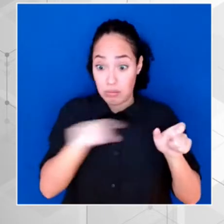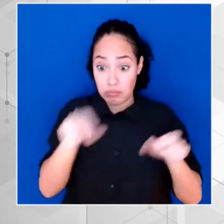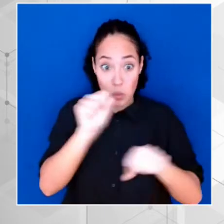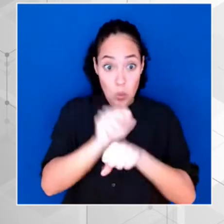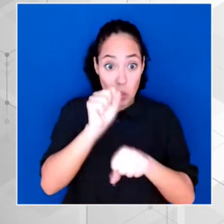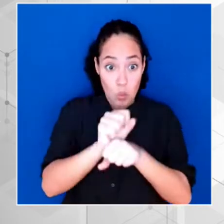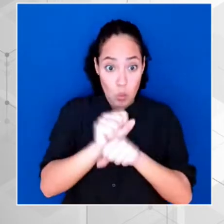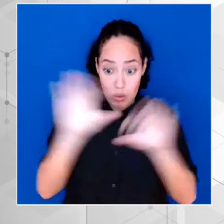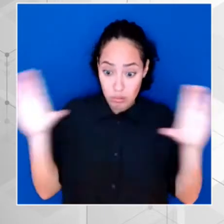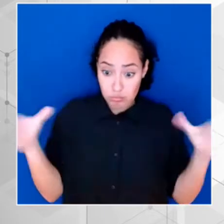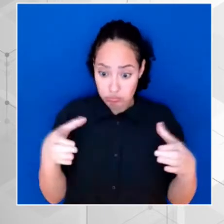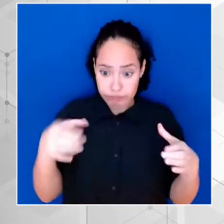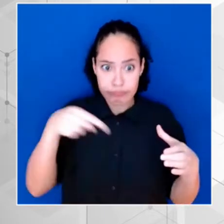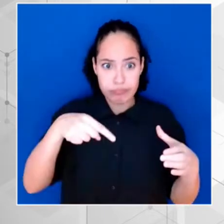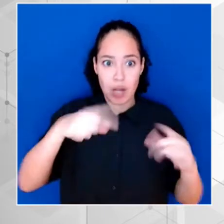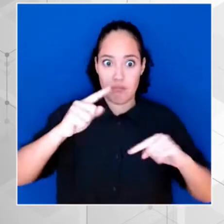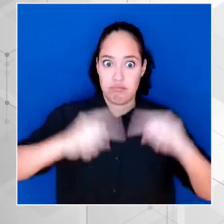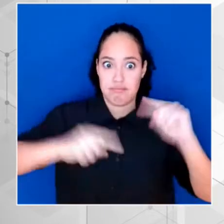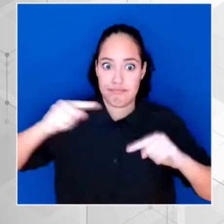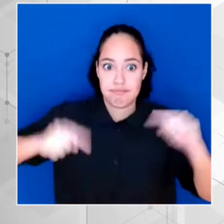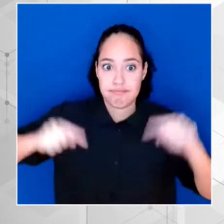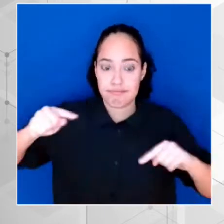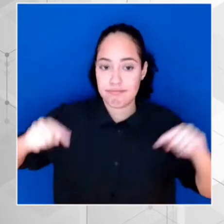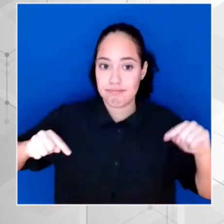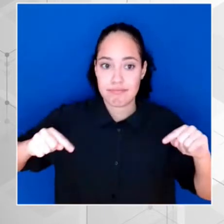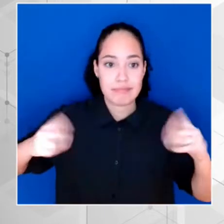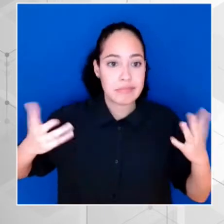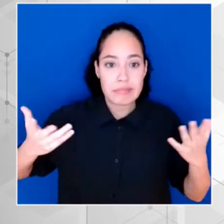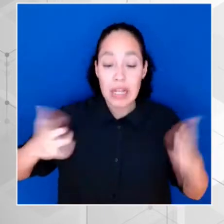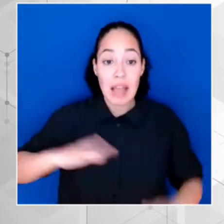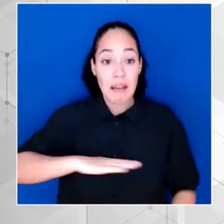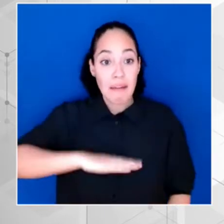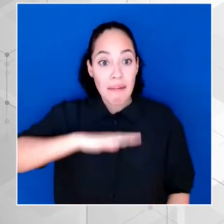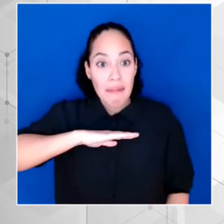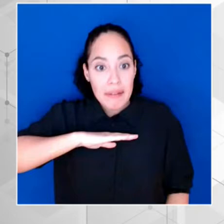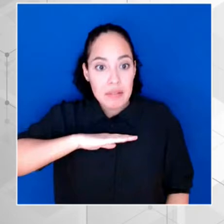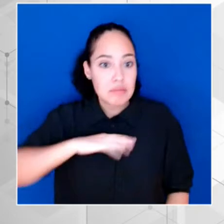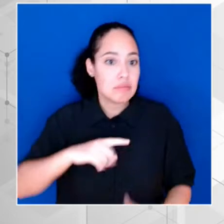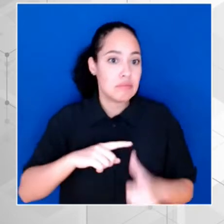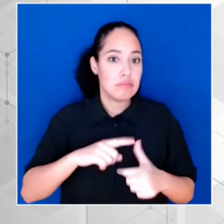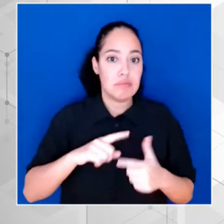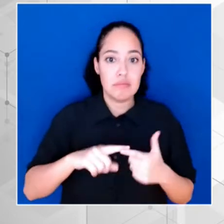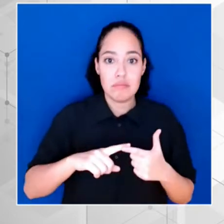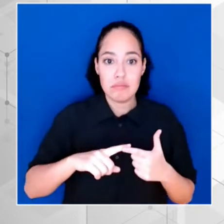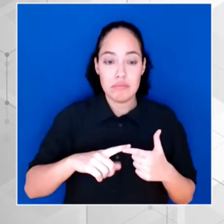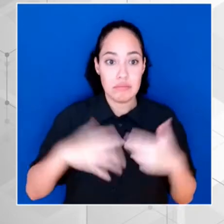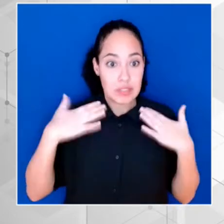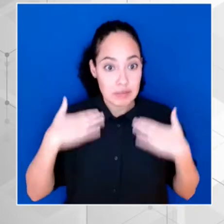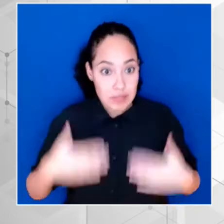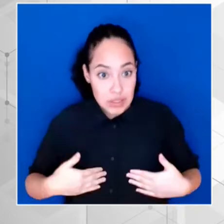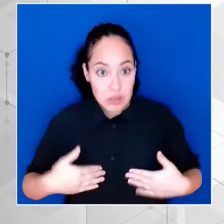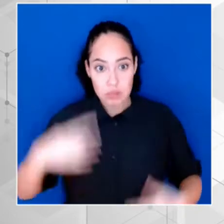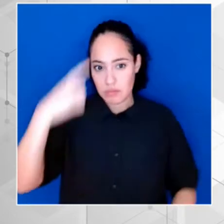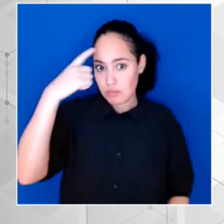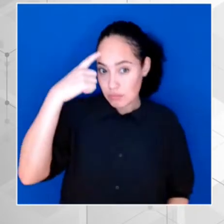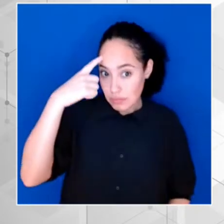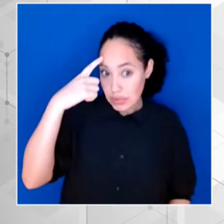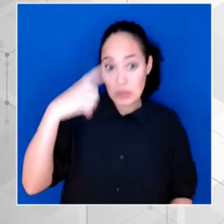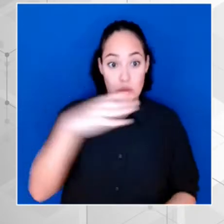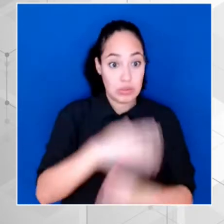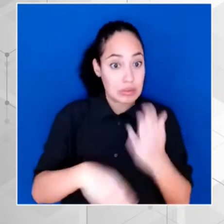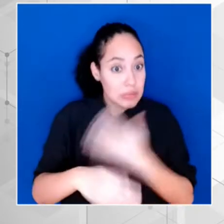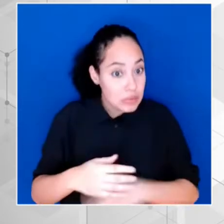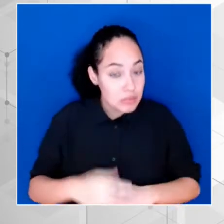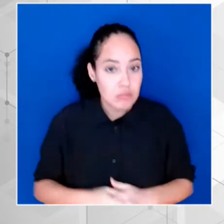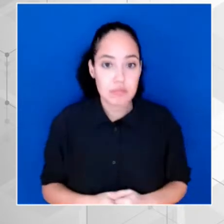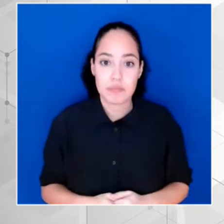age, ethnicity, or physical or mental. And secondary to those, there's things like your nationality, your appearance, marital